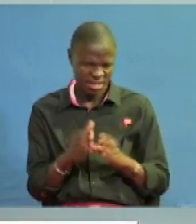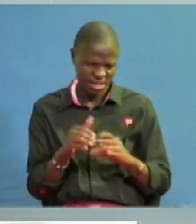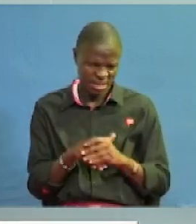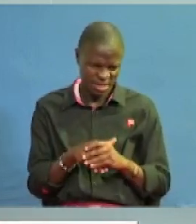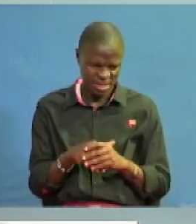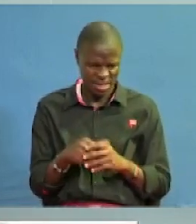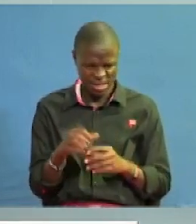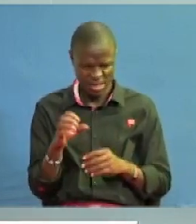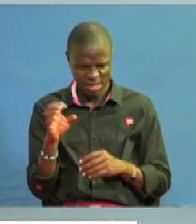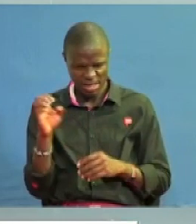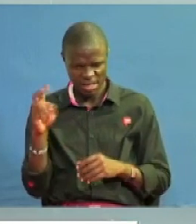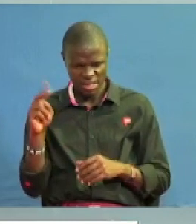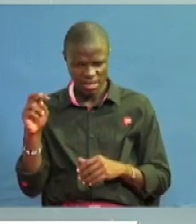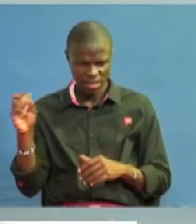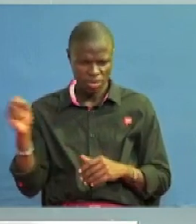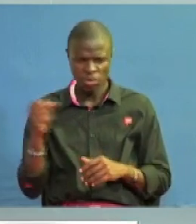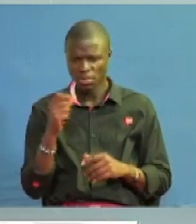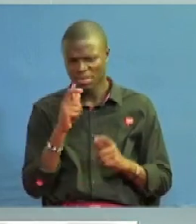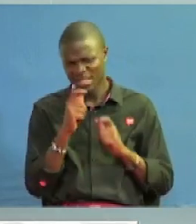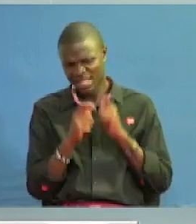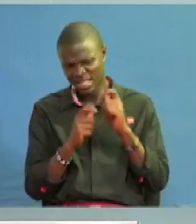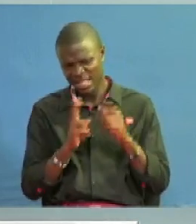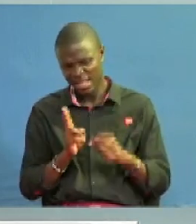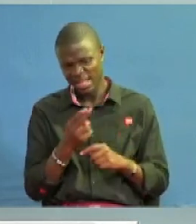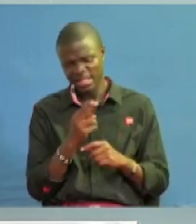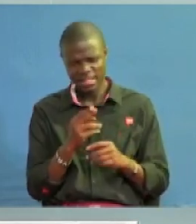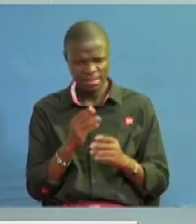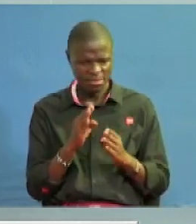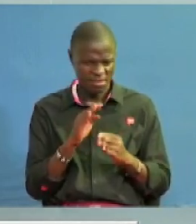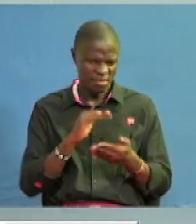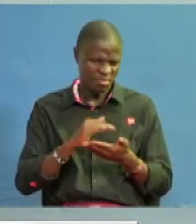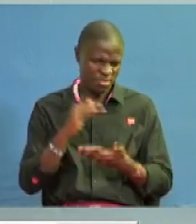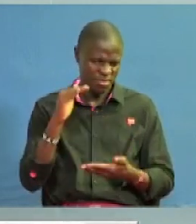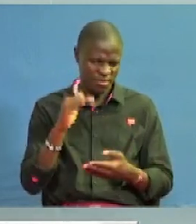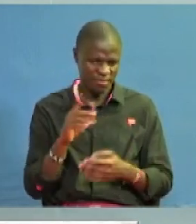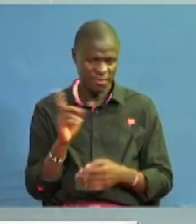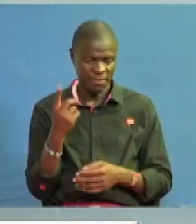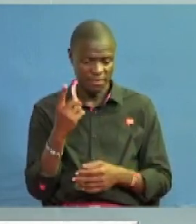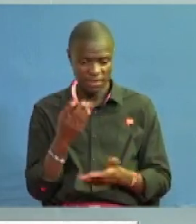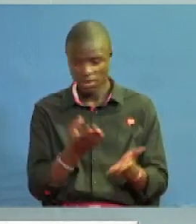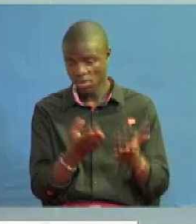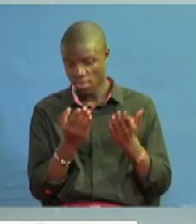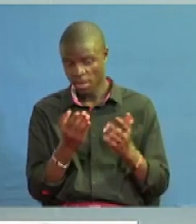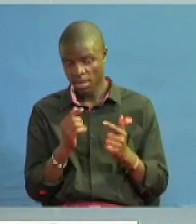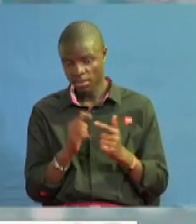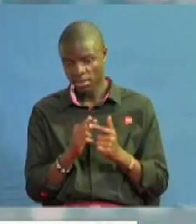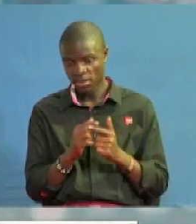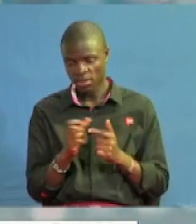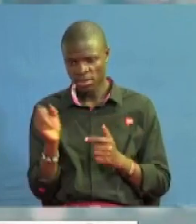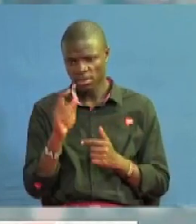manager at Thotho. I'll let him tell us more about that details later. But first things first, welcome to Studio